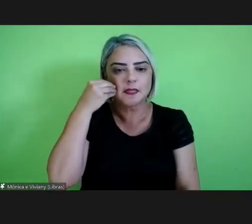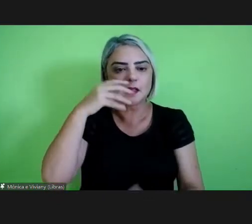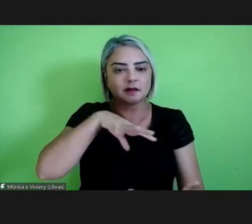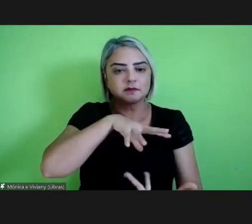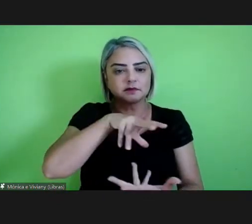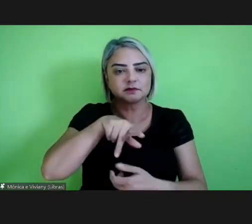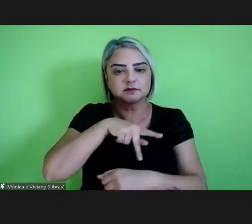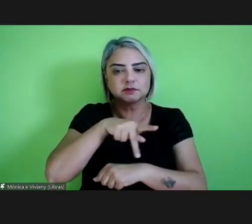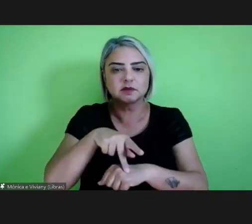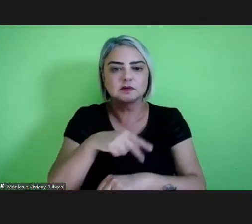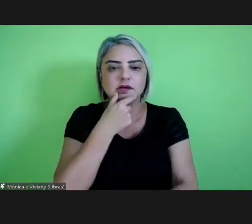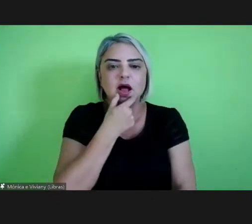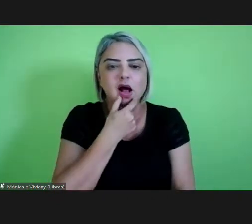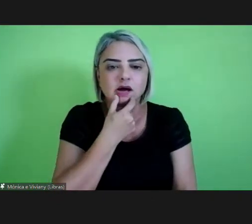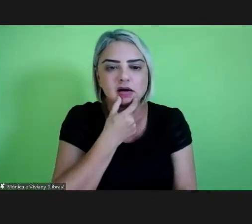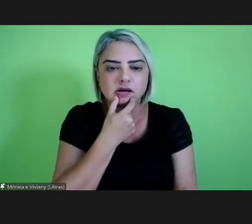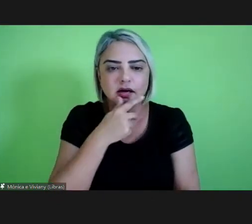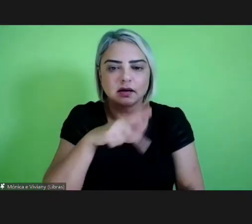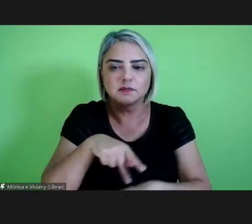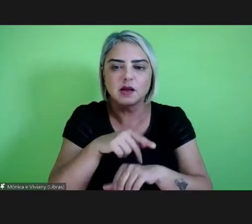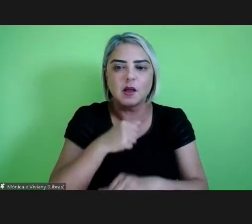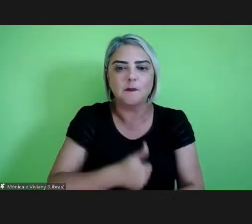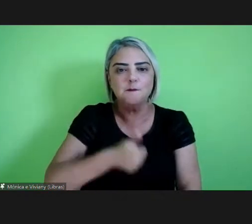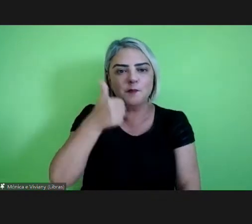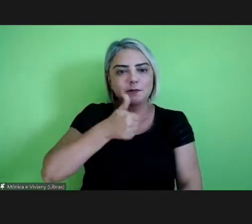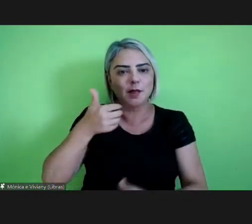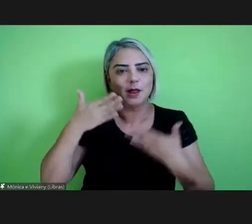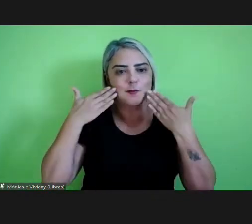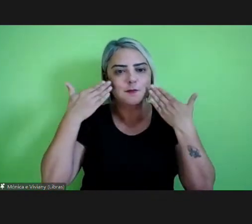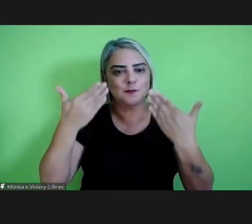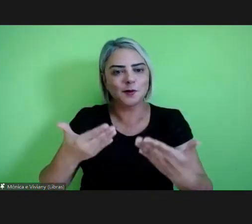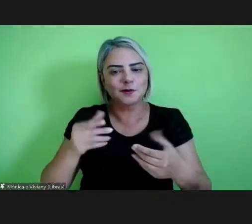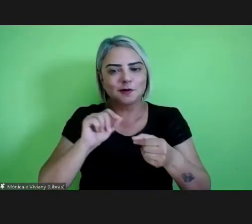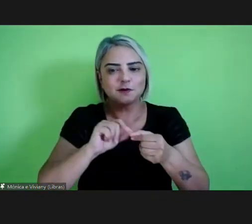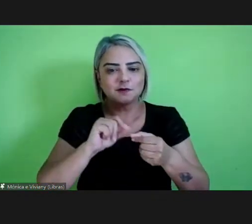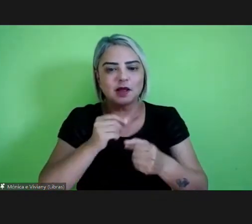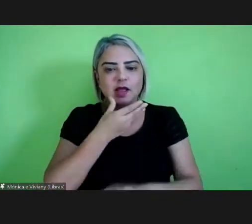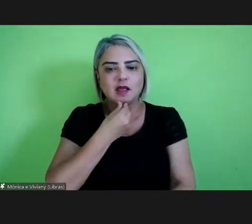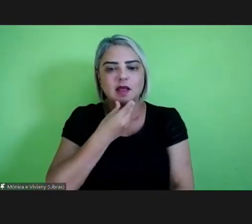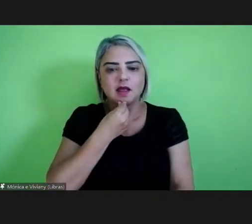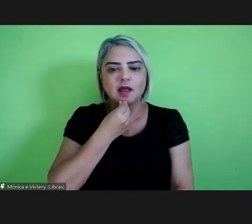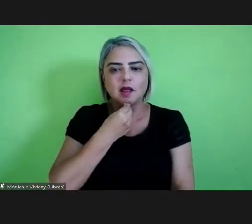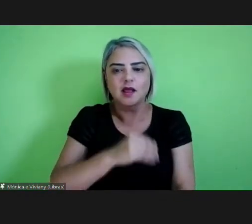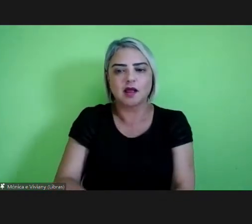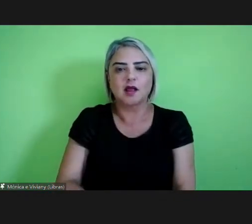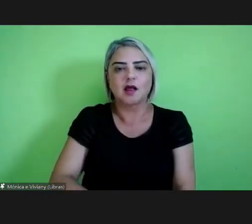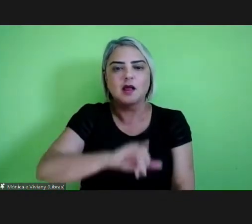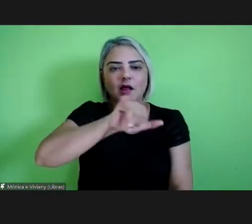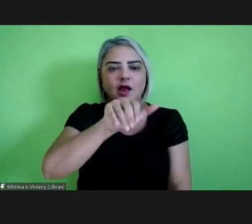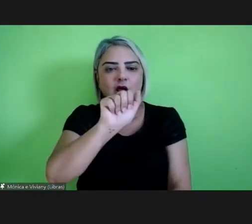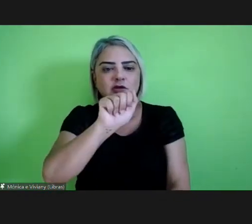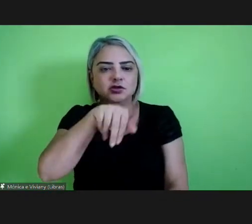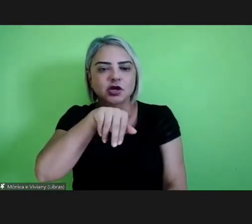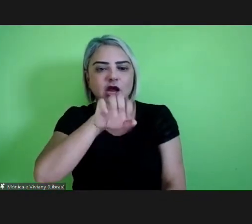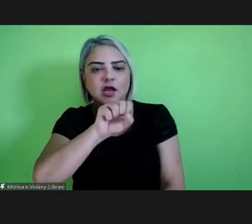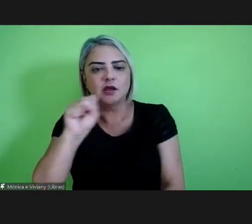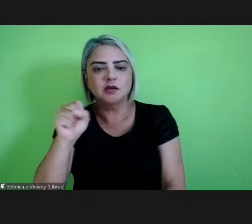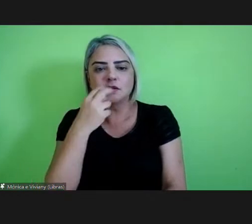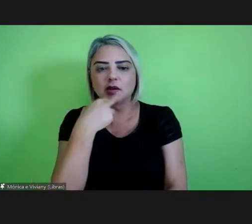the experience from United Kingdom with the first exposure done by Mr. James